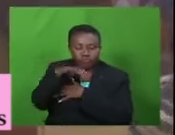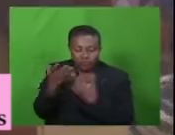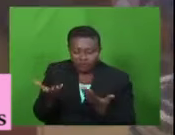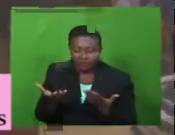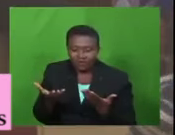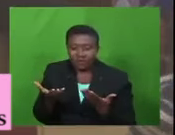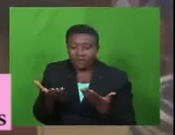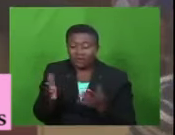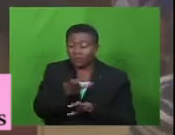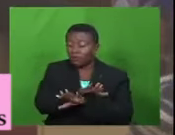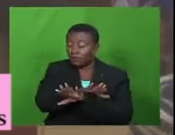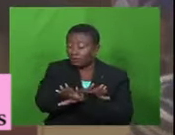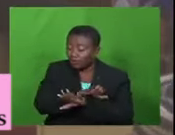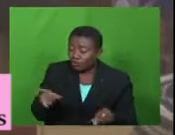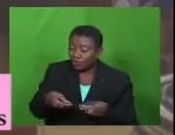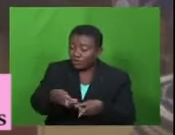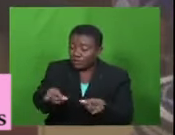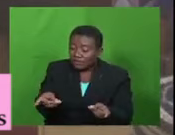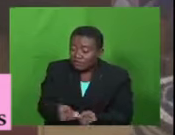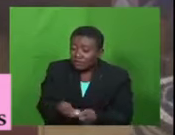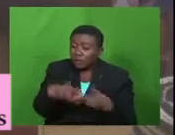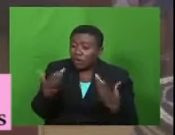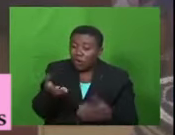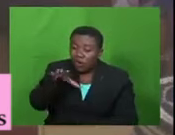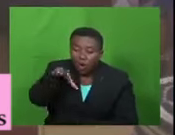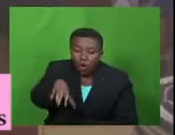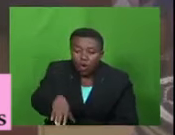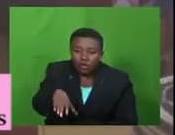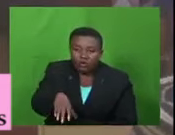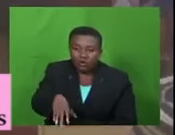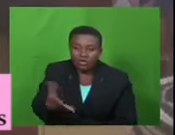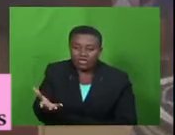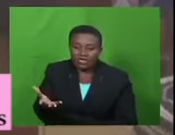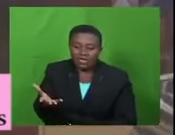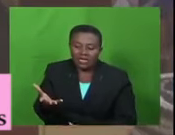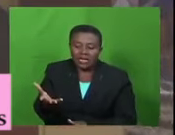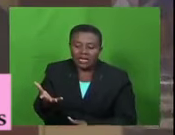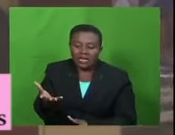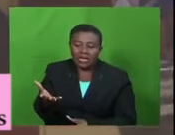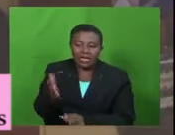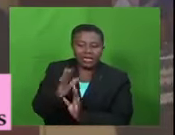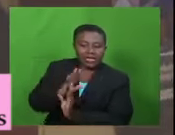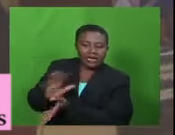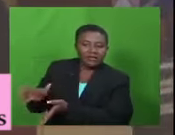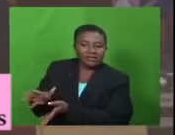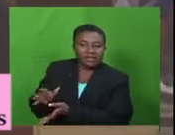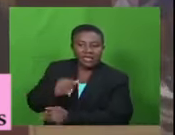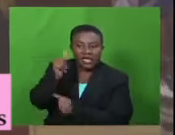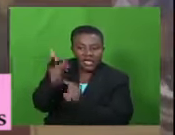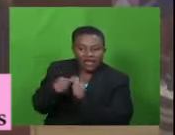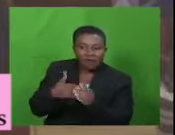No district or constituency has been left out.